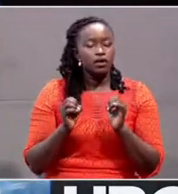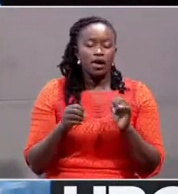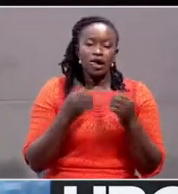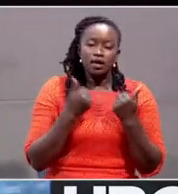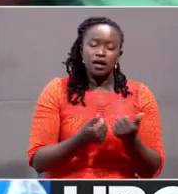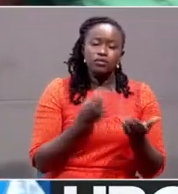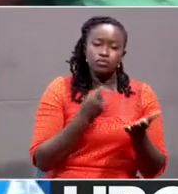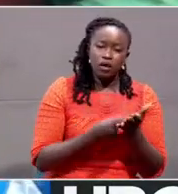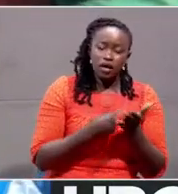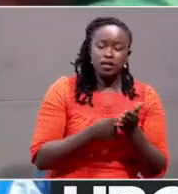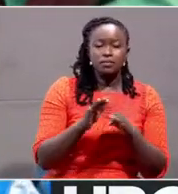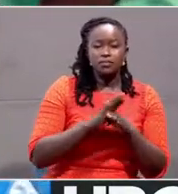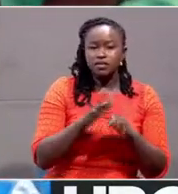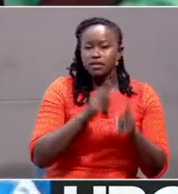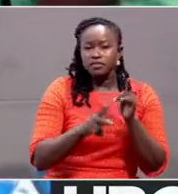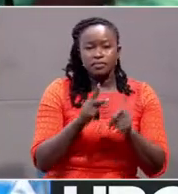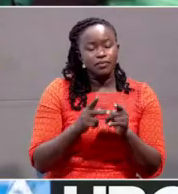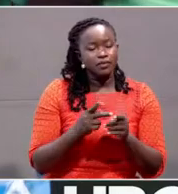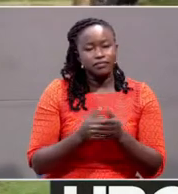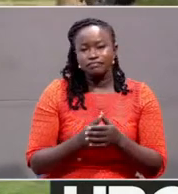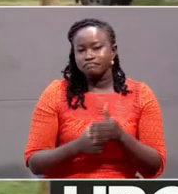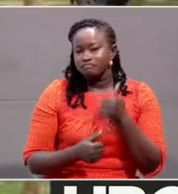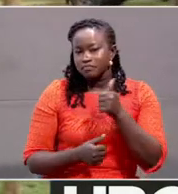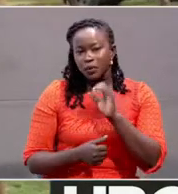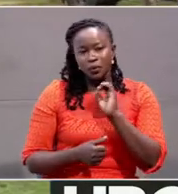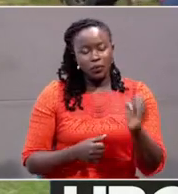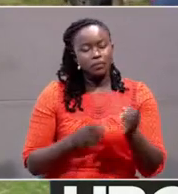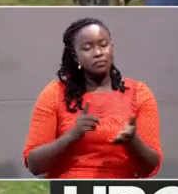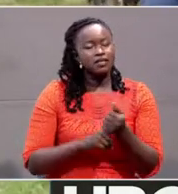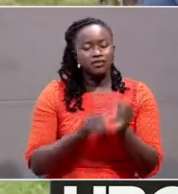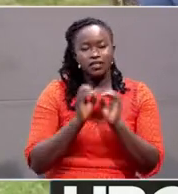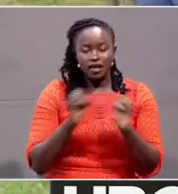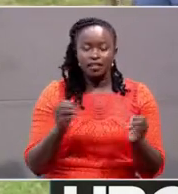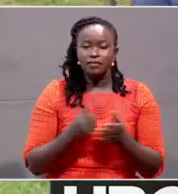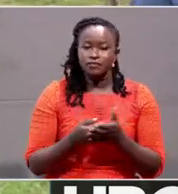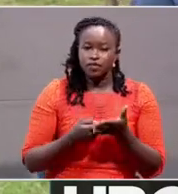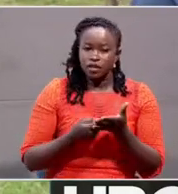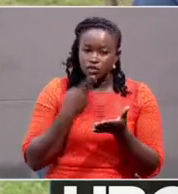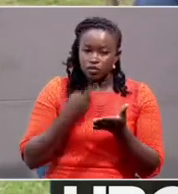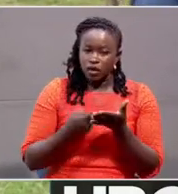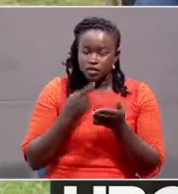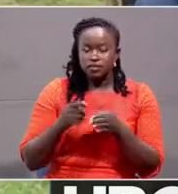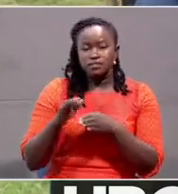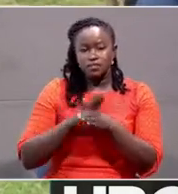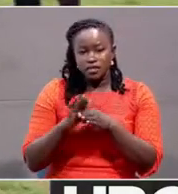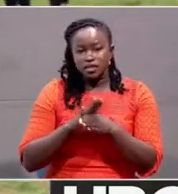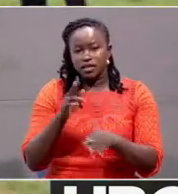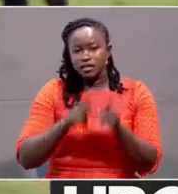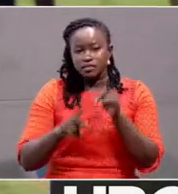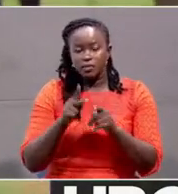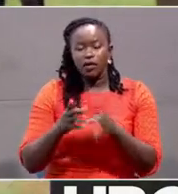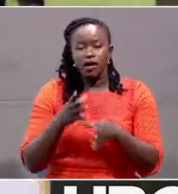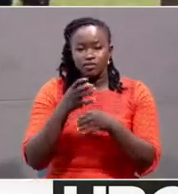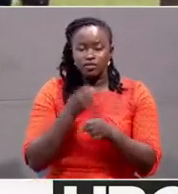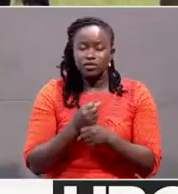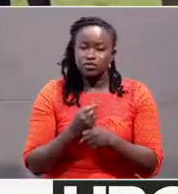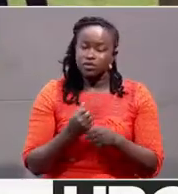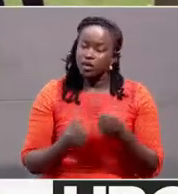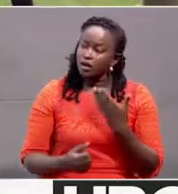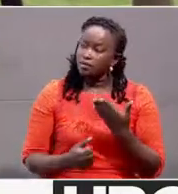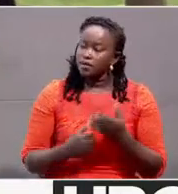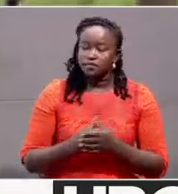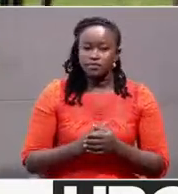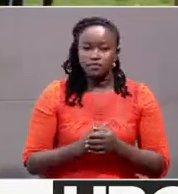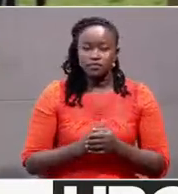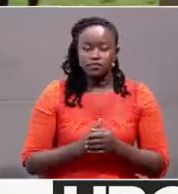Ugandan traders more disadvantaged. Rice Traders Association. This, among others, is one of the concerns